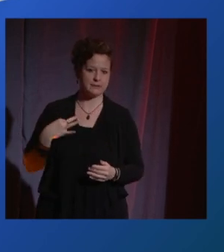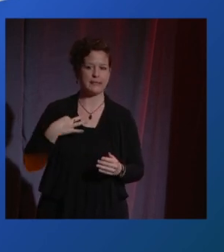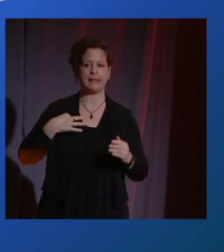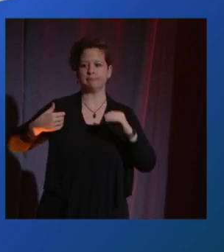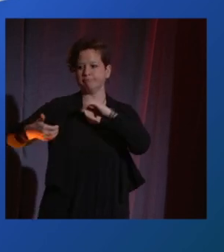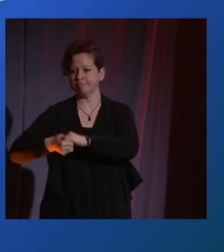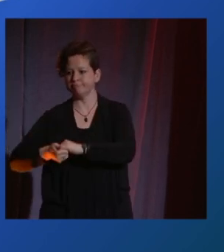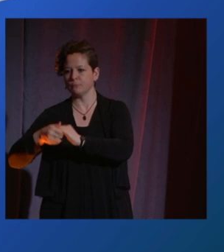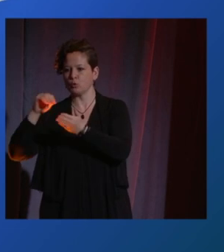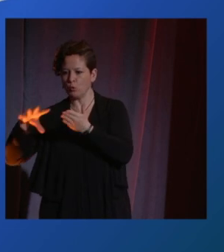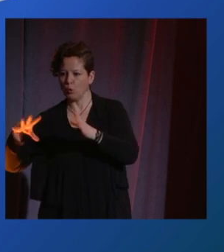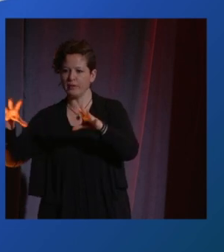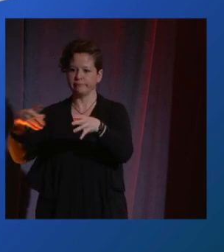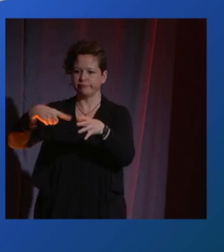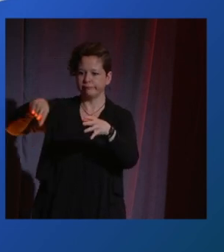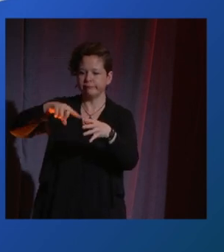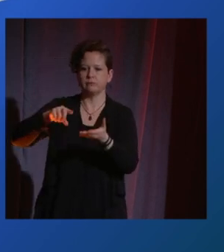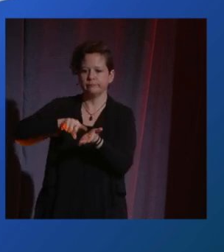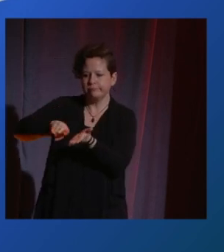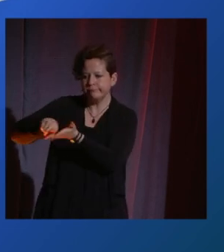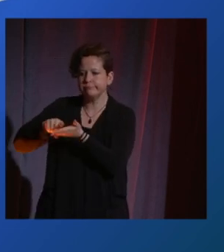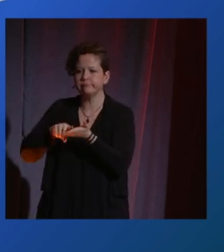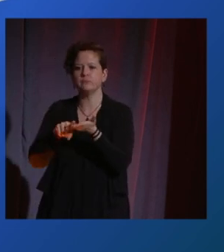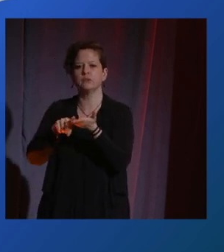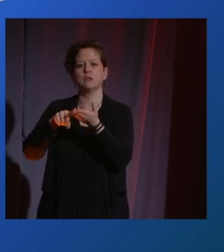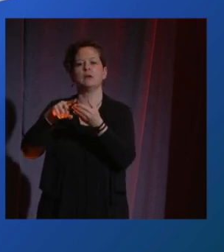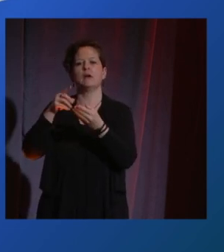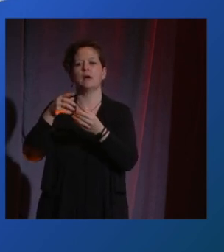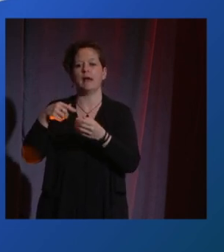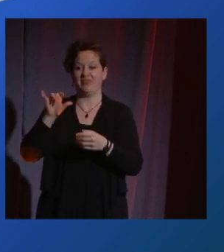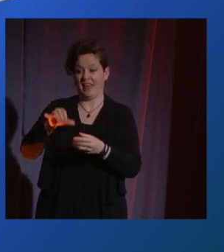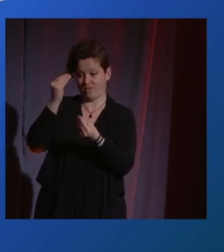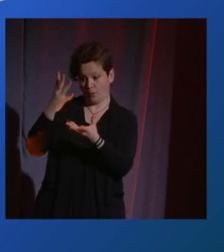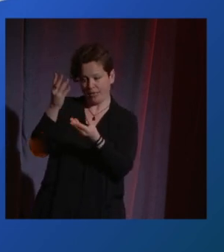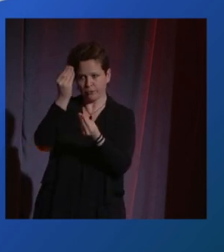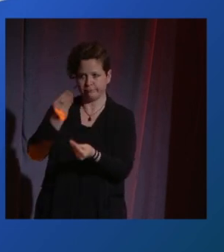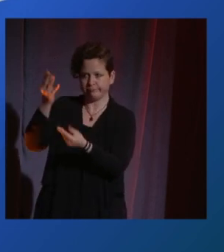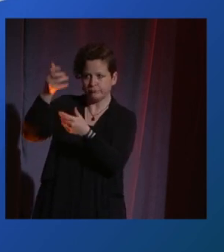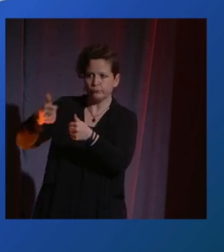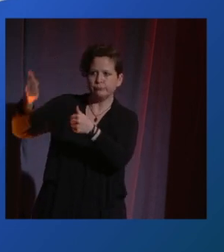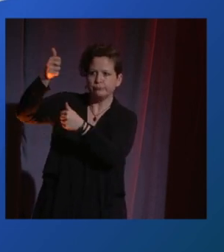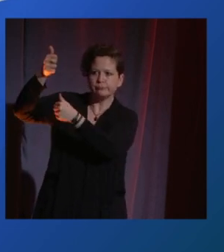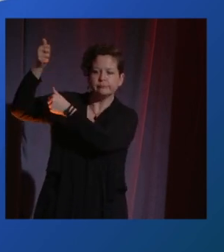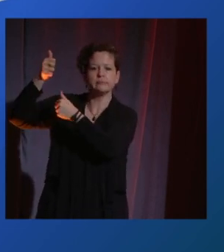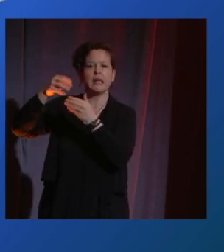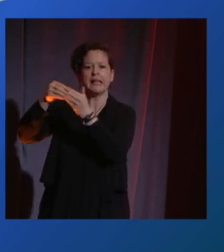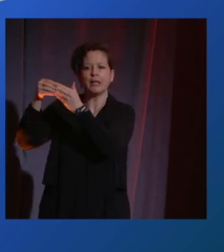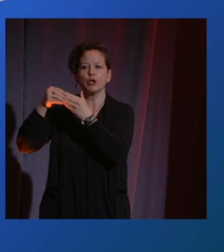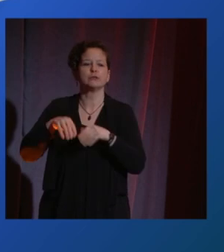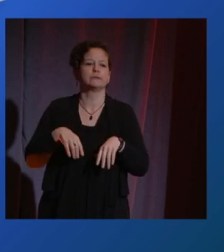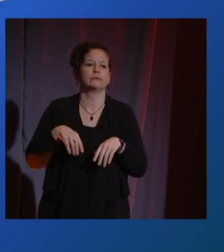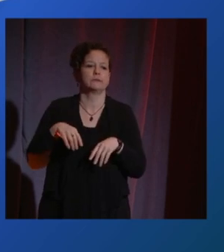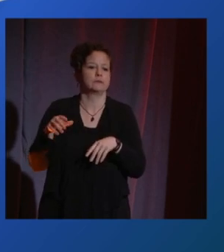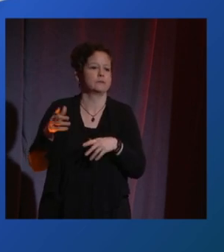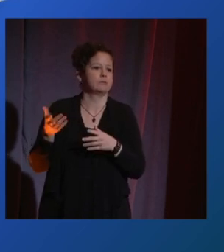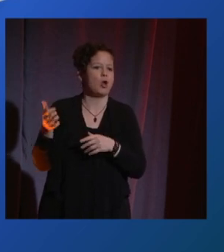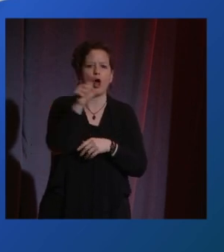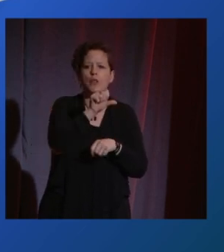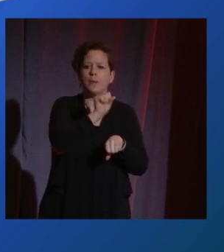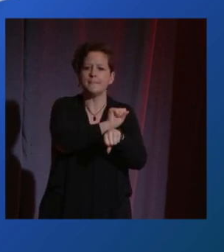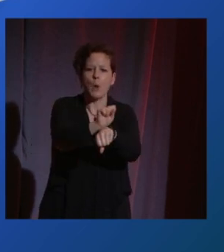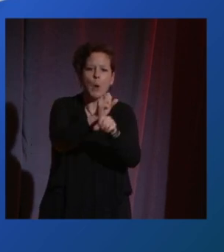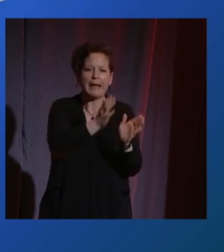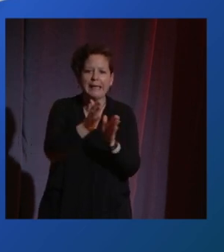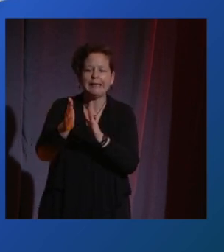students we transmit that knowledge to students and we formed the leaders and employees and um people uh who are going to